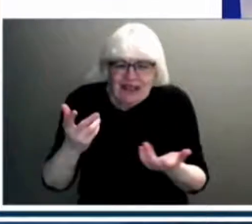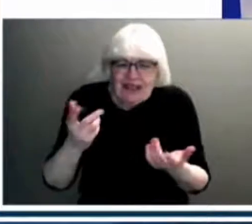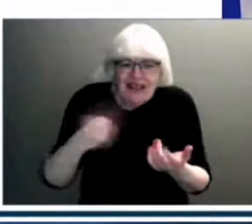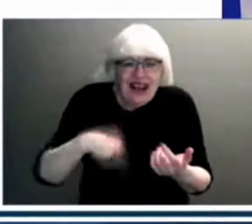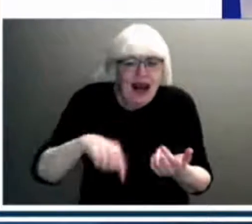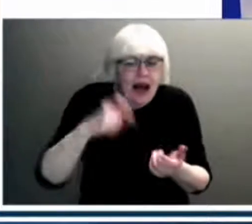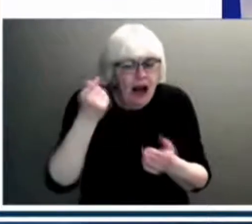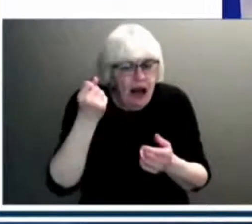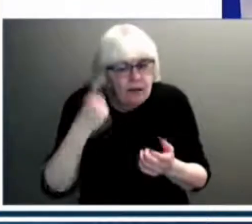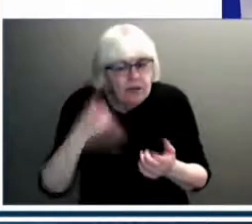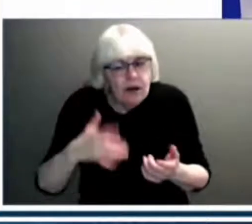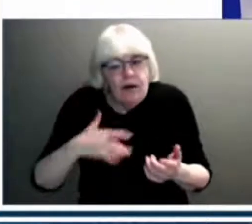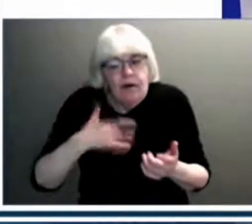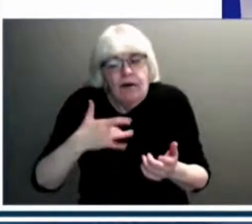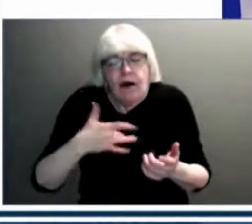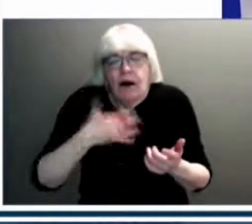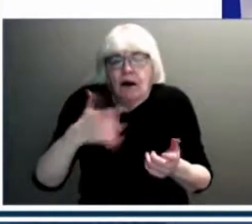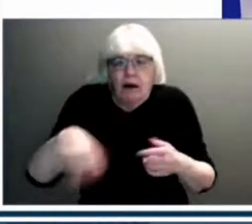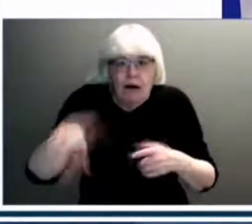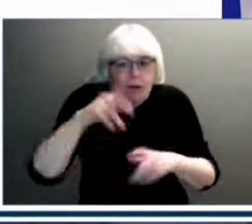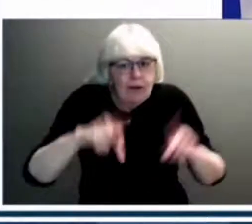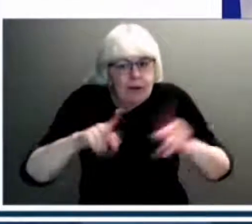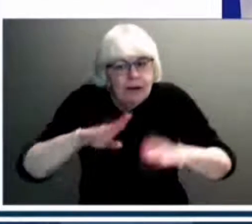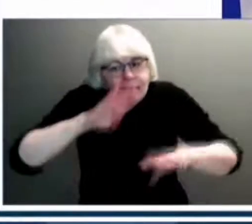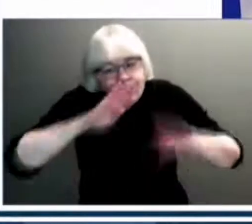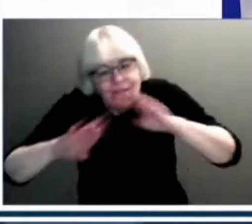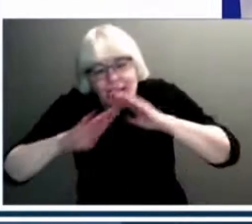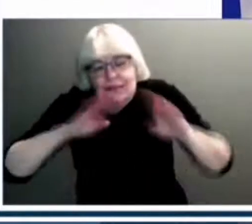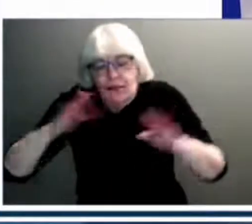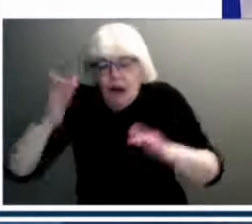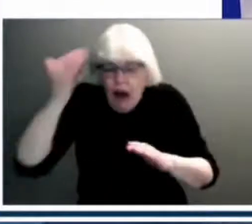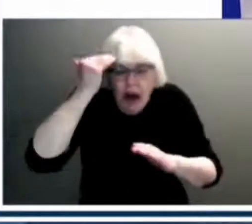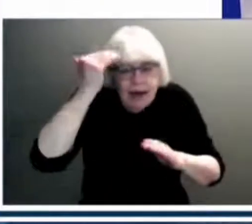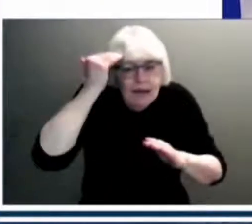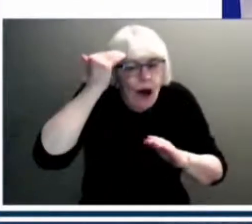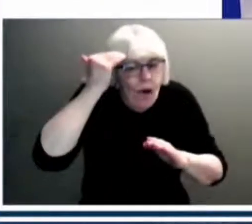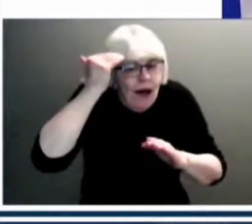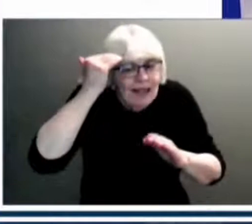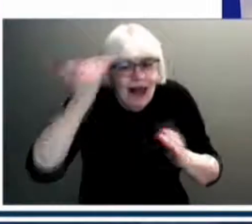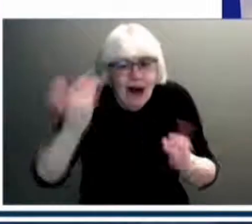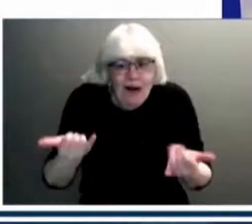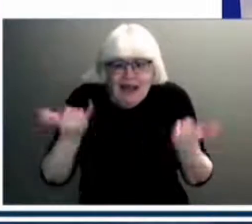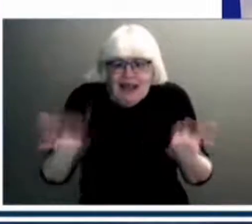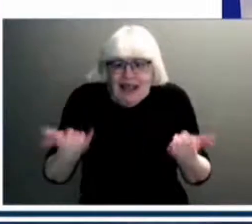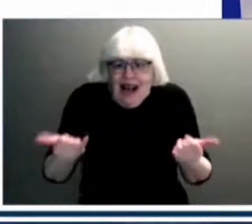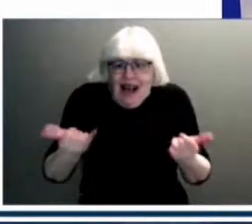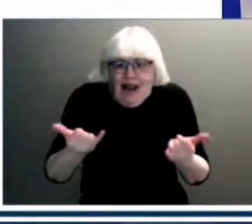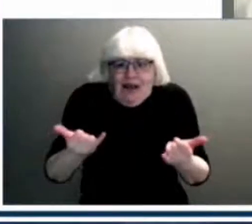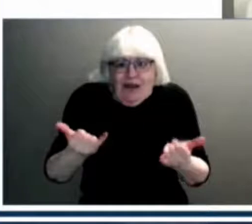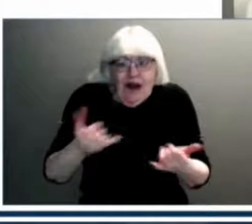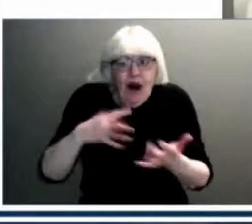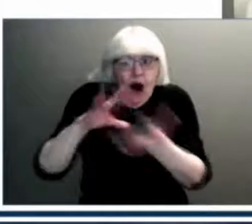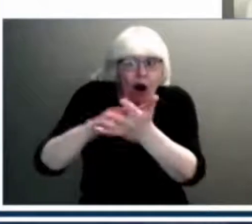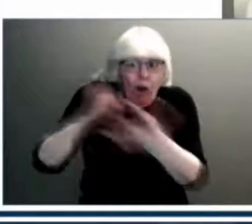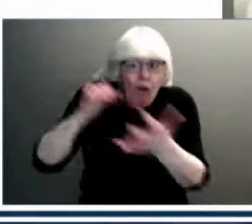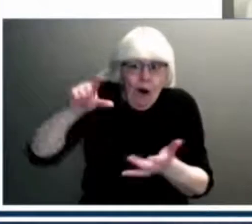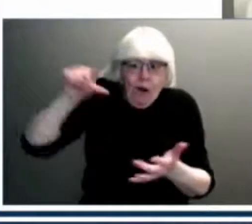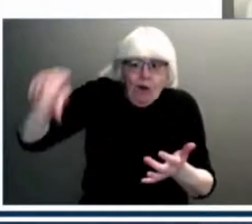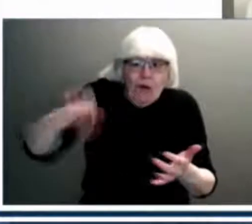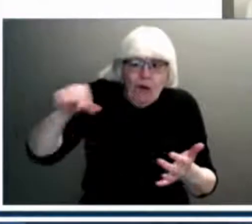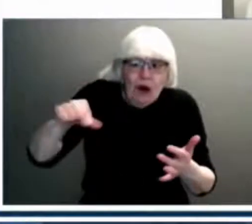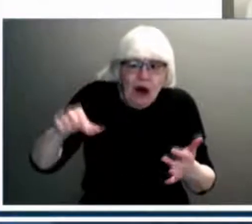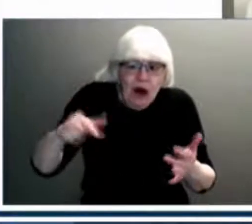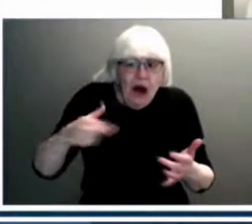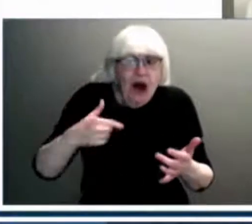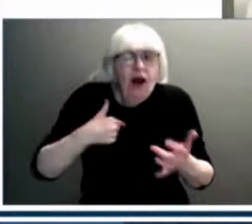it. But those aren't specific discussions we're having here in this province right now. But we do encourage people to get vaccinated. Moving along, we'll go to